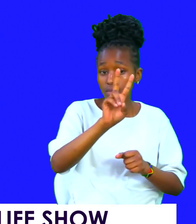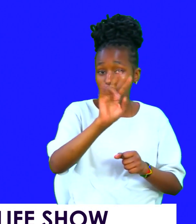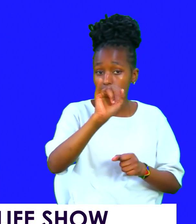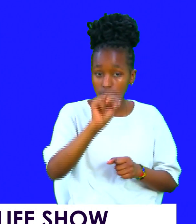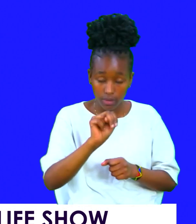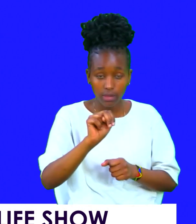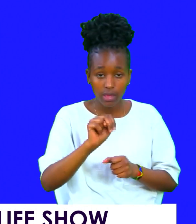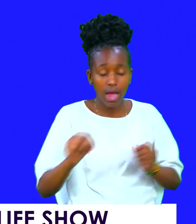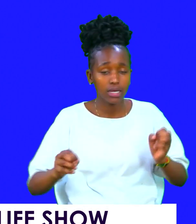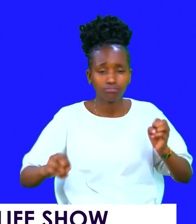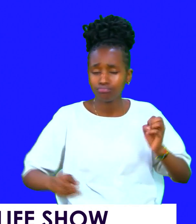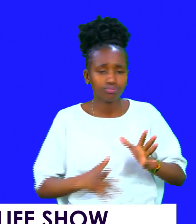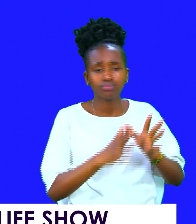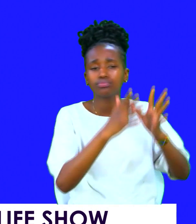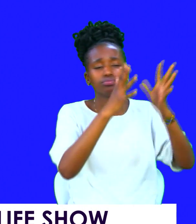glory,